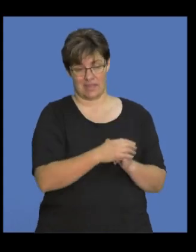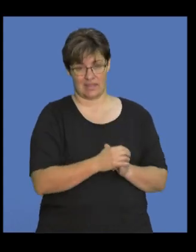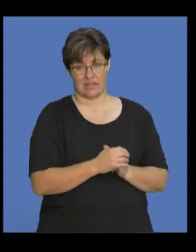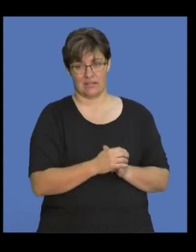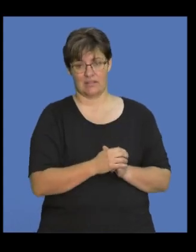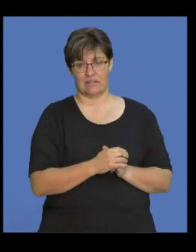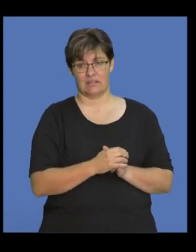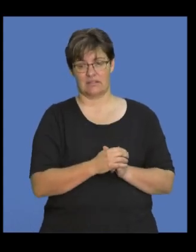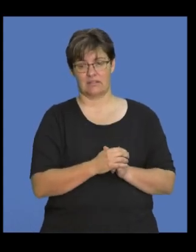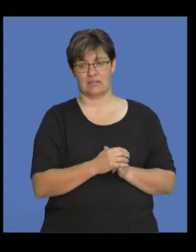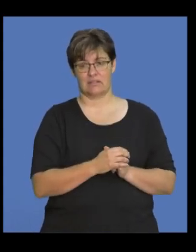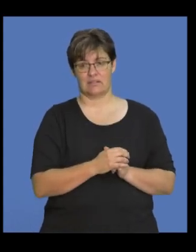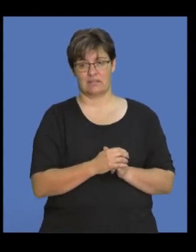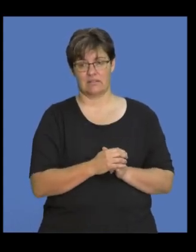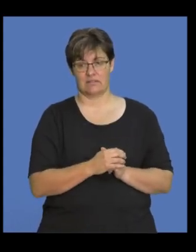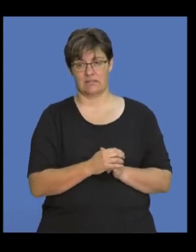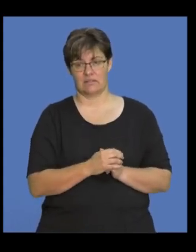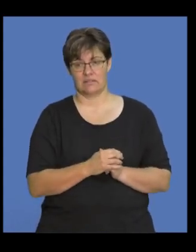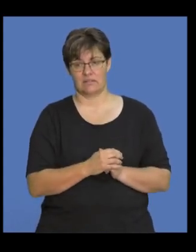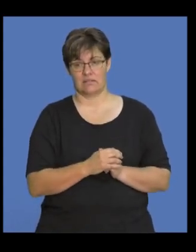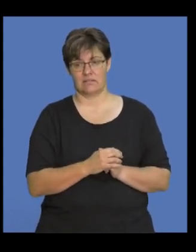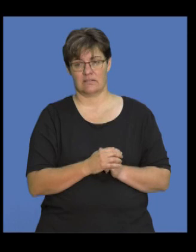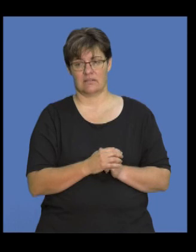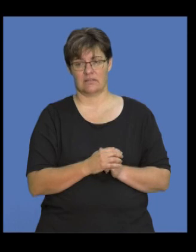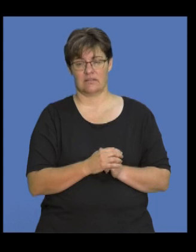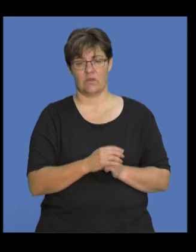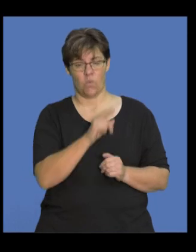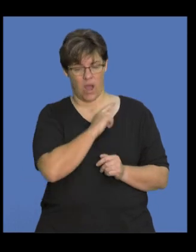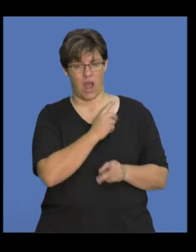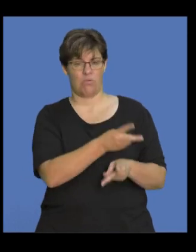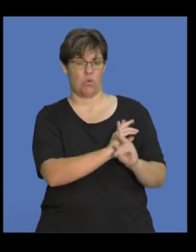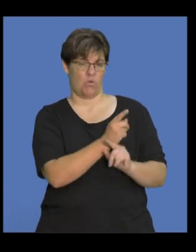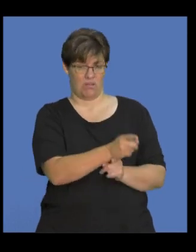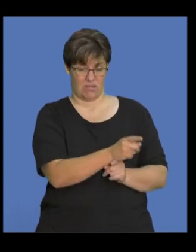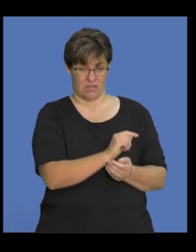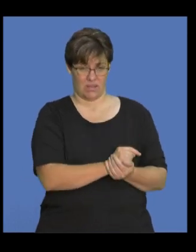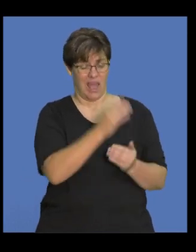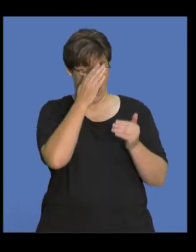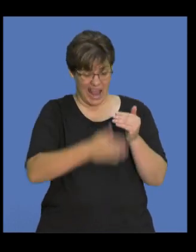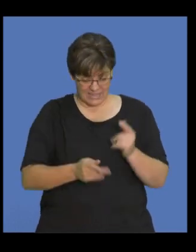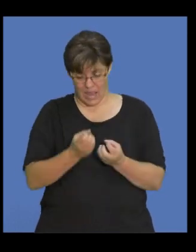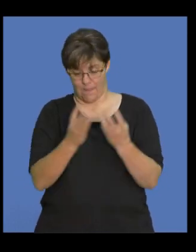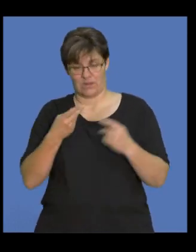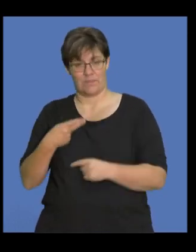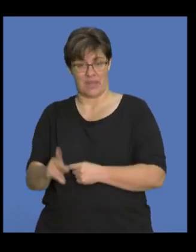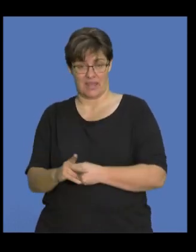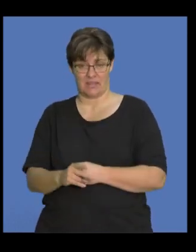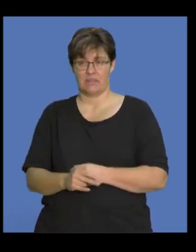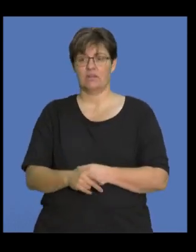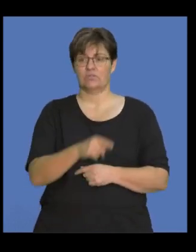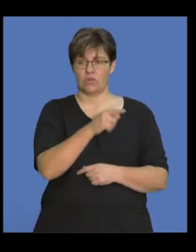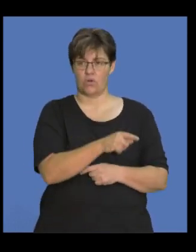the end of the loan that he took. So this will be that plus the